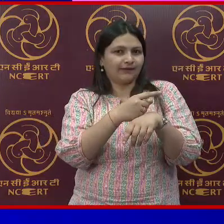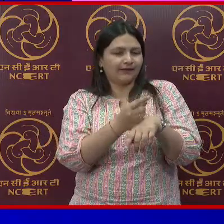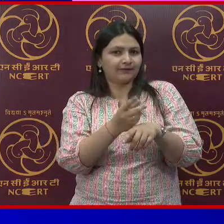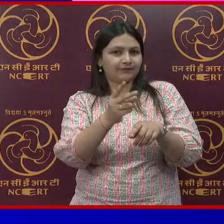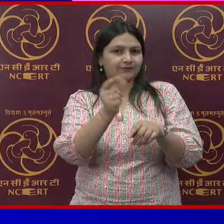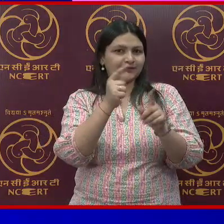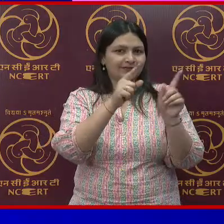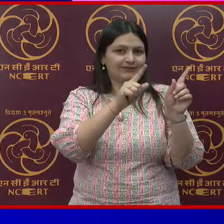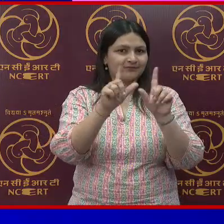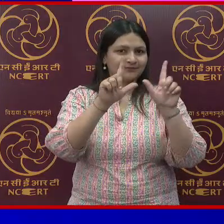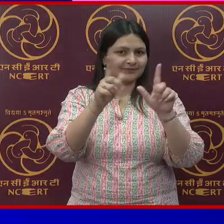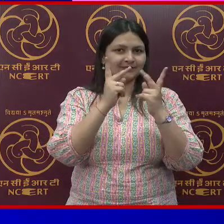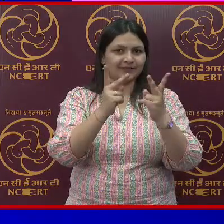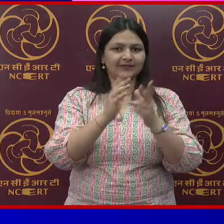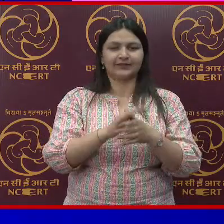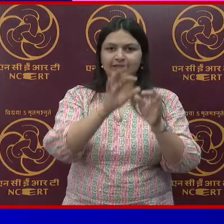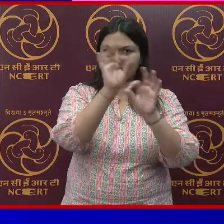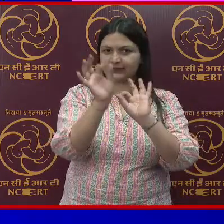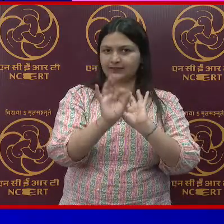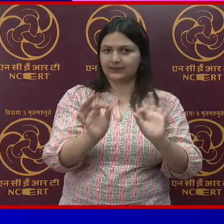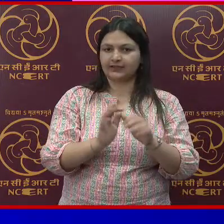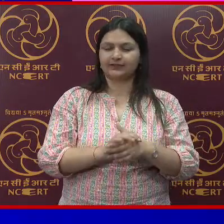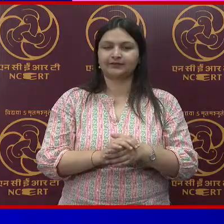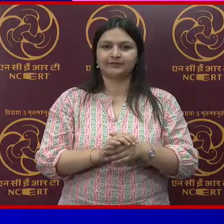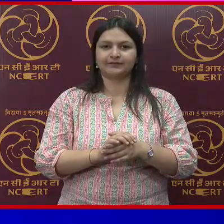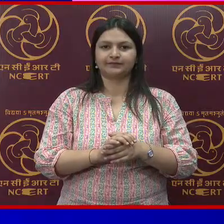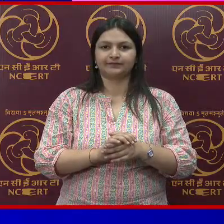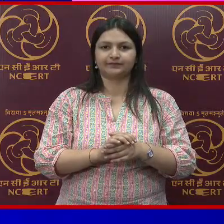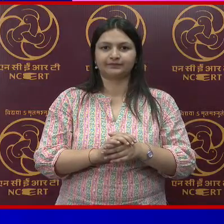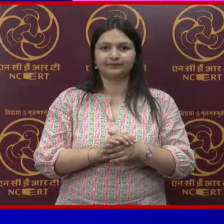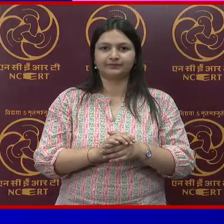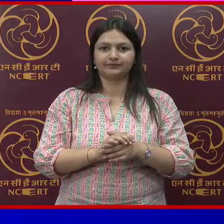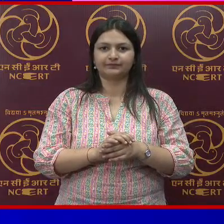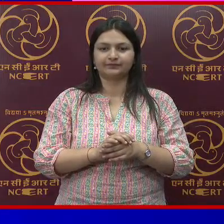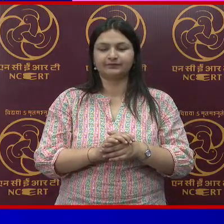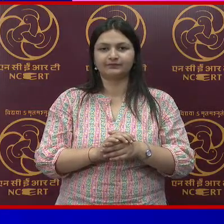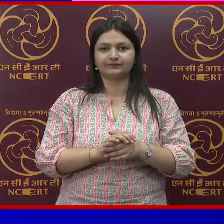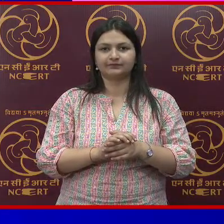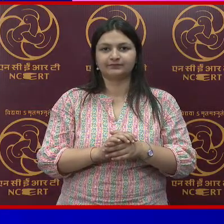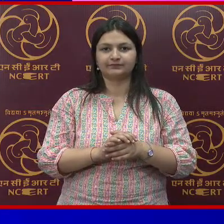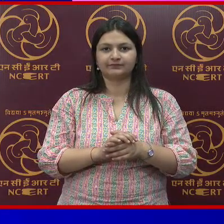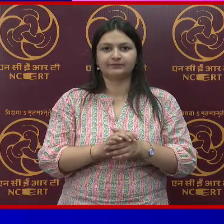Are you ready for it? Okay, ma'am. Okay. So, here you go.